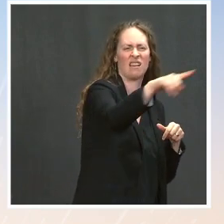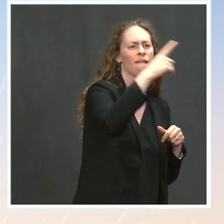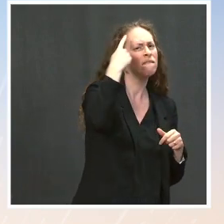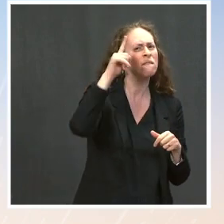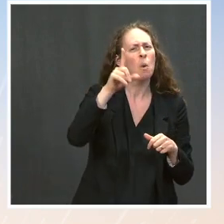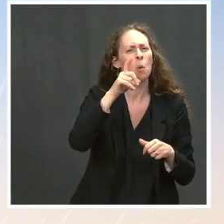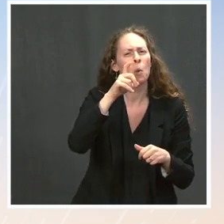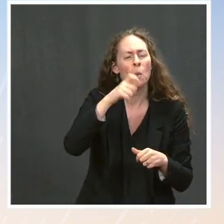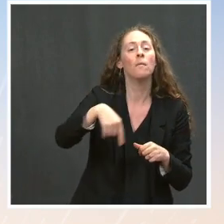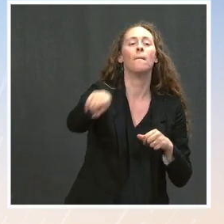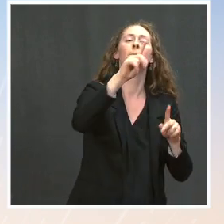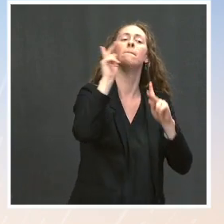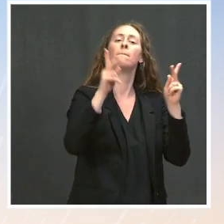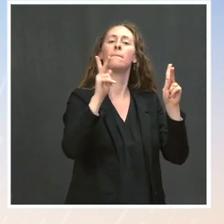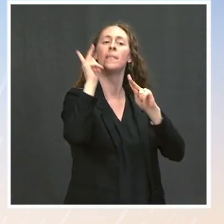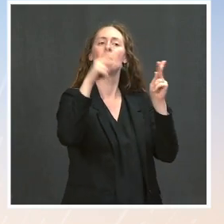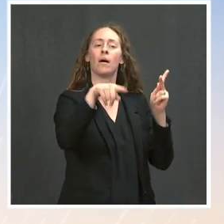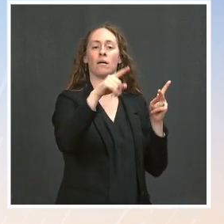announced on January 14th,